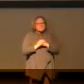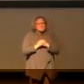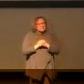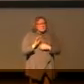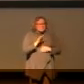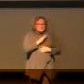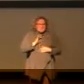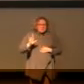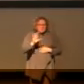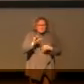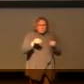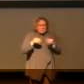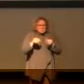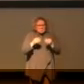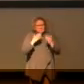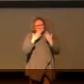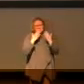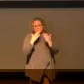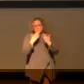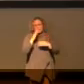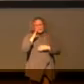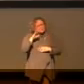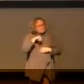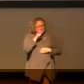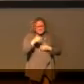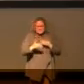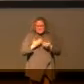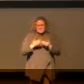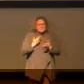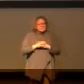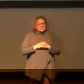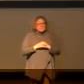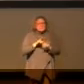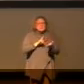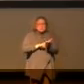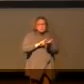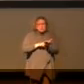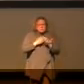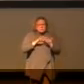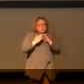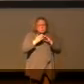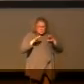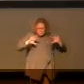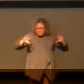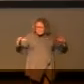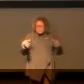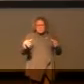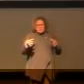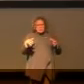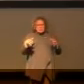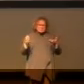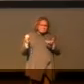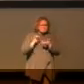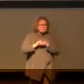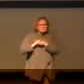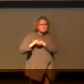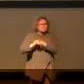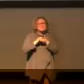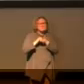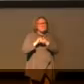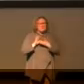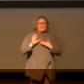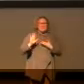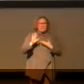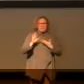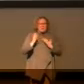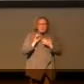to do. And coming together as a whole community of nursing has been so amazing. And I could tell story